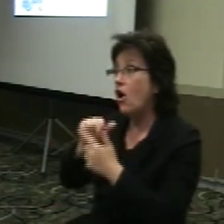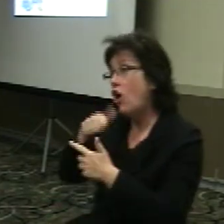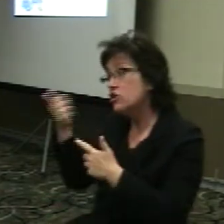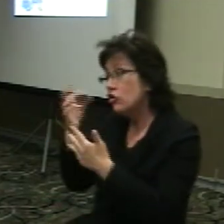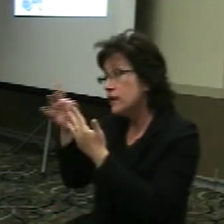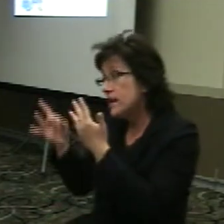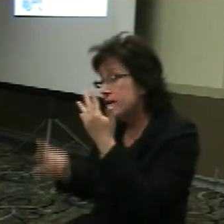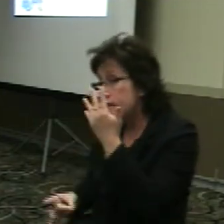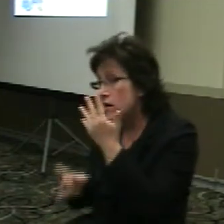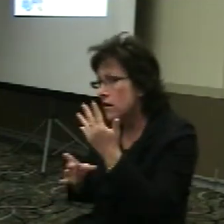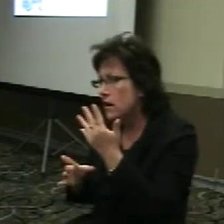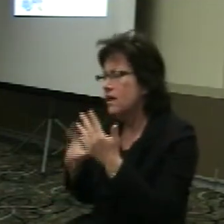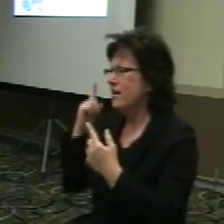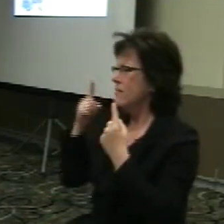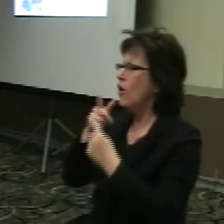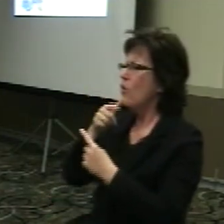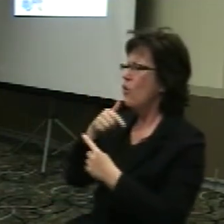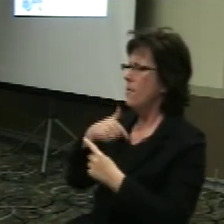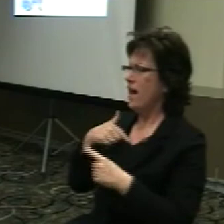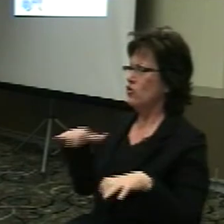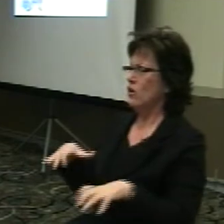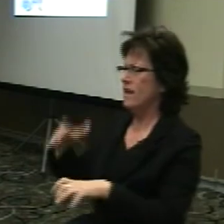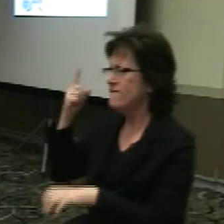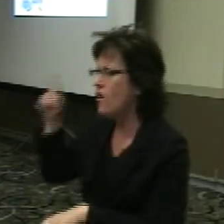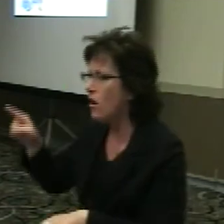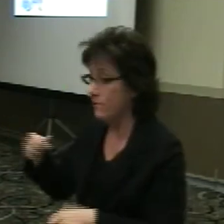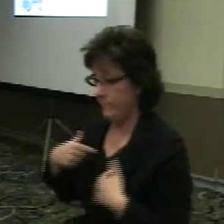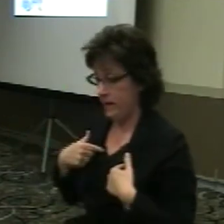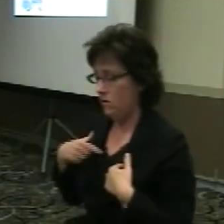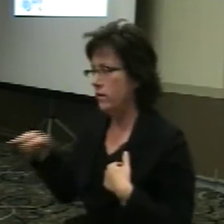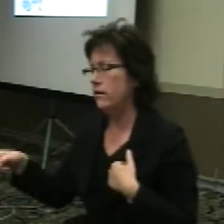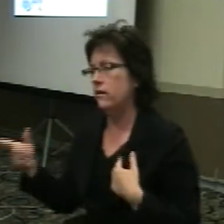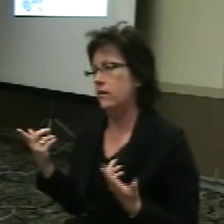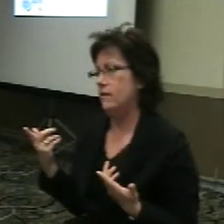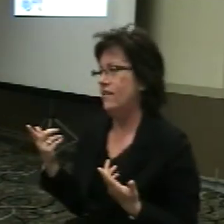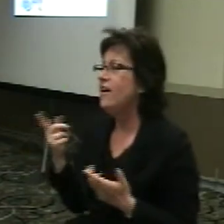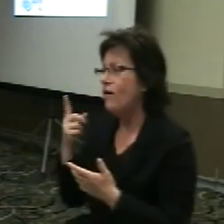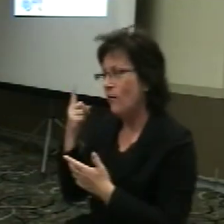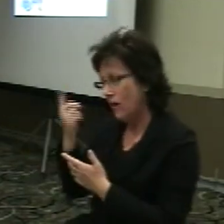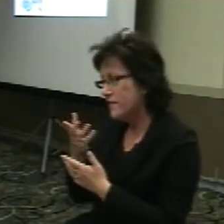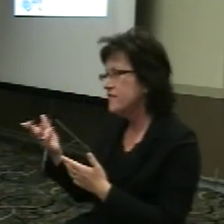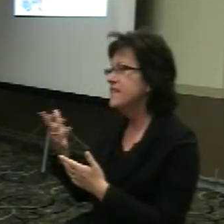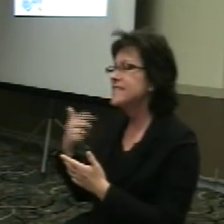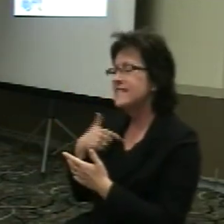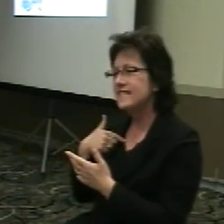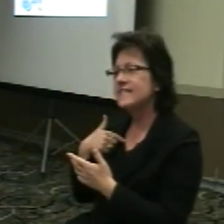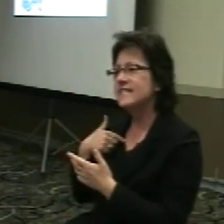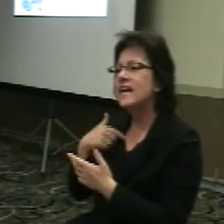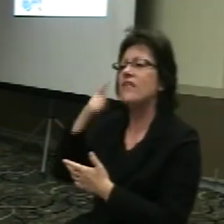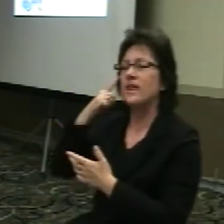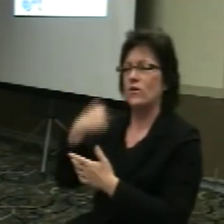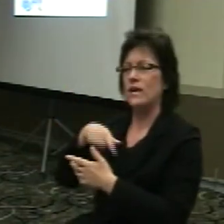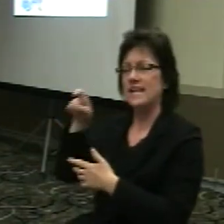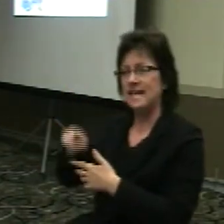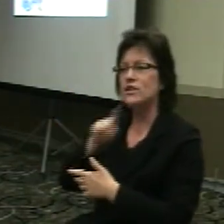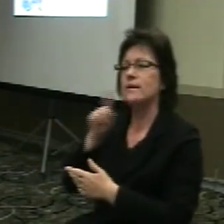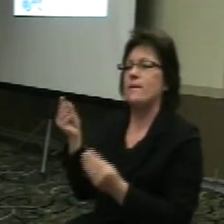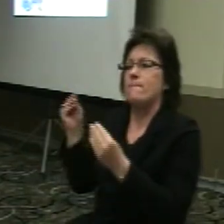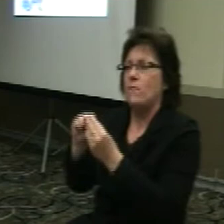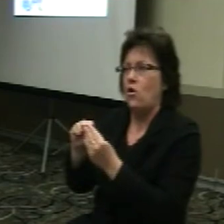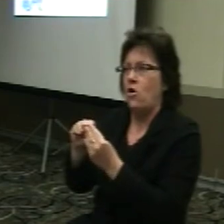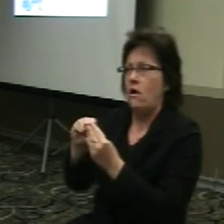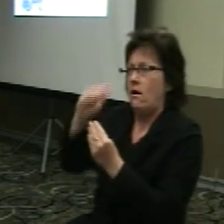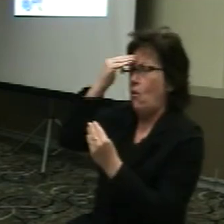think about who you're doing them for. Think about the, and again, one of the things that I think that we have to be much